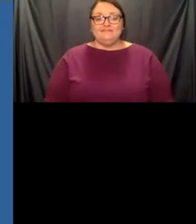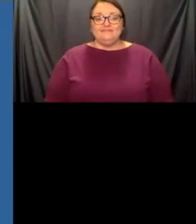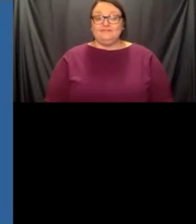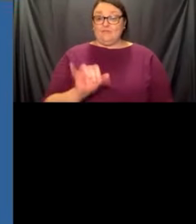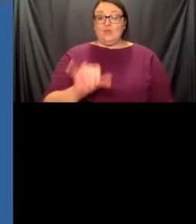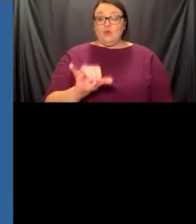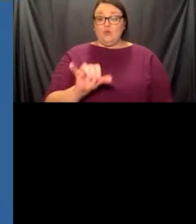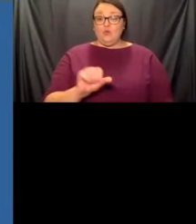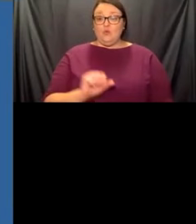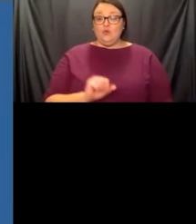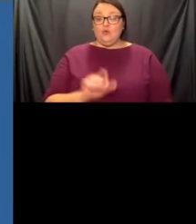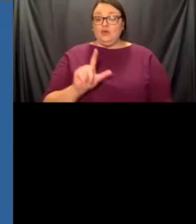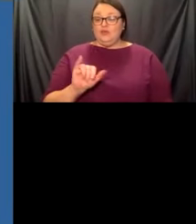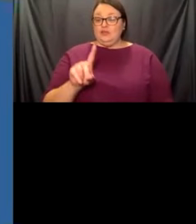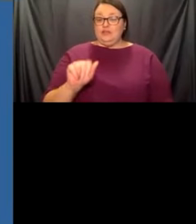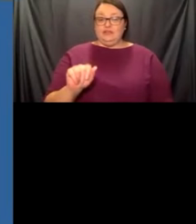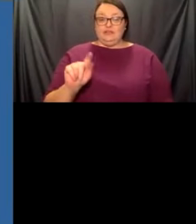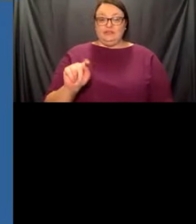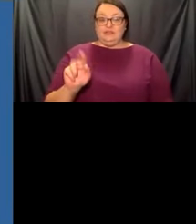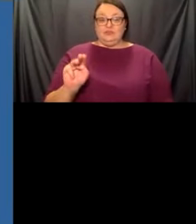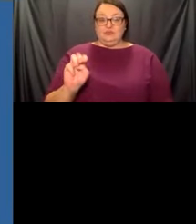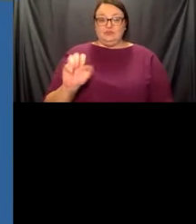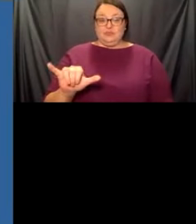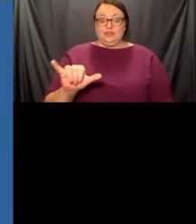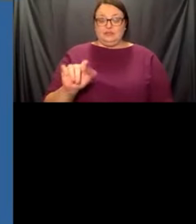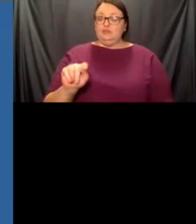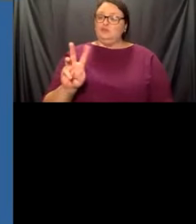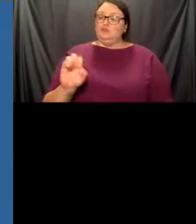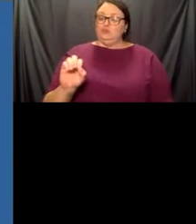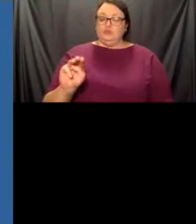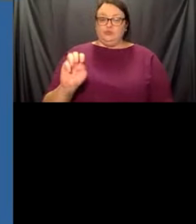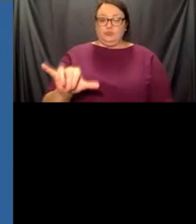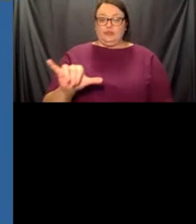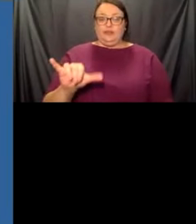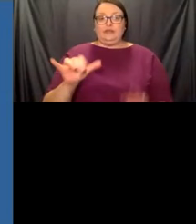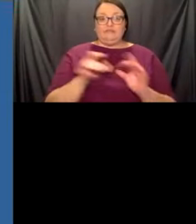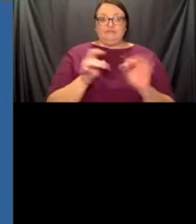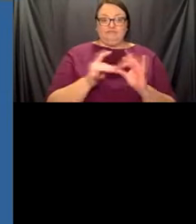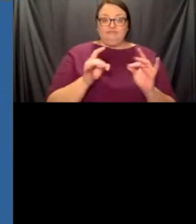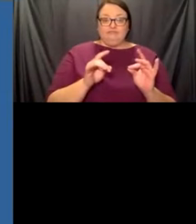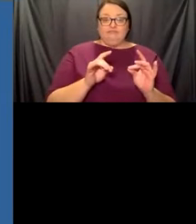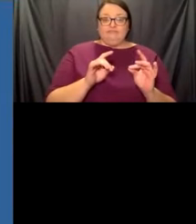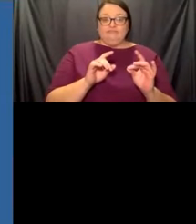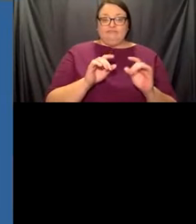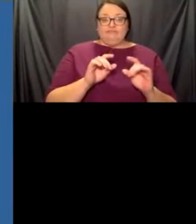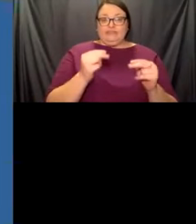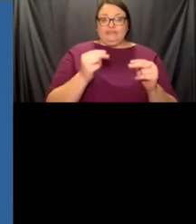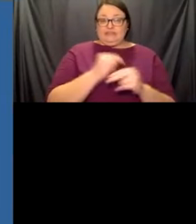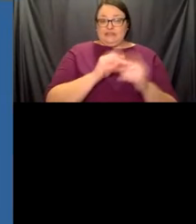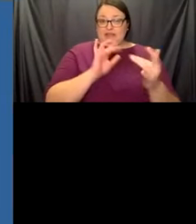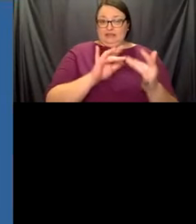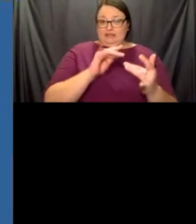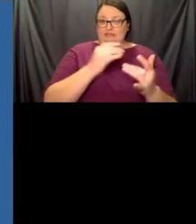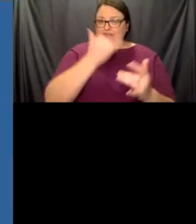Oh, Linda Toomey says that the slide link goes to an error message and doesn't give the presentation. Linda, I will fix